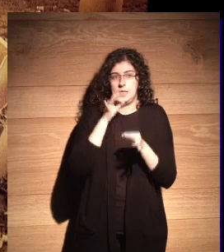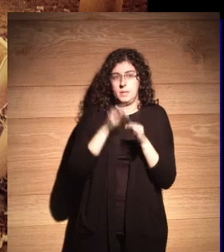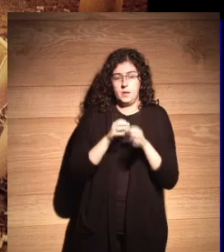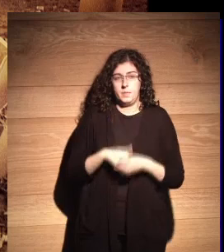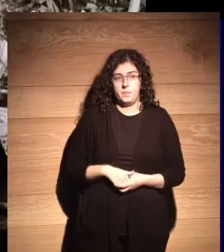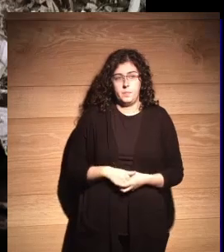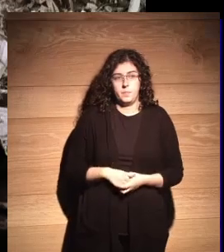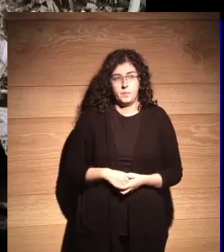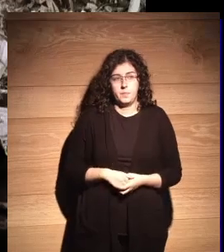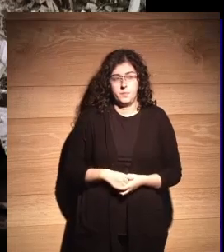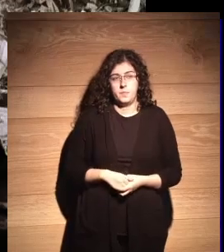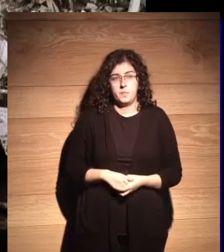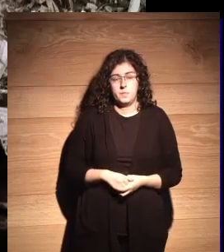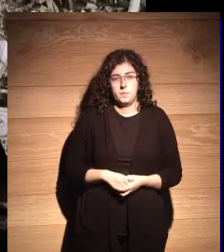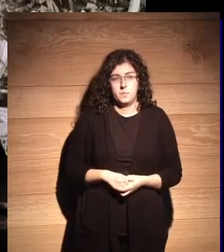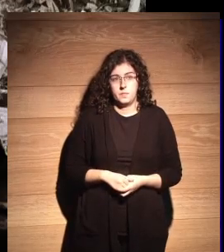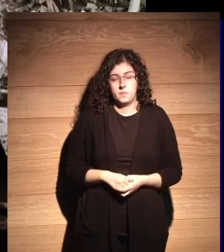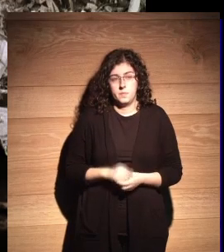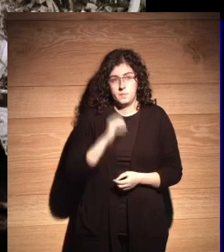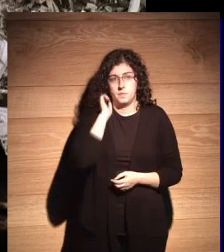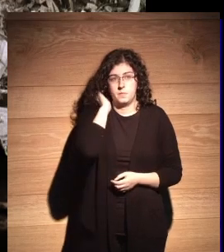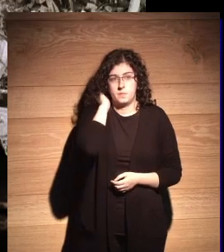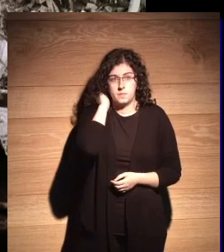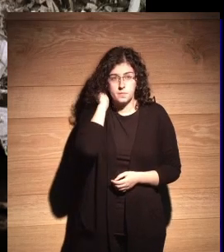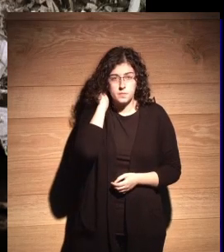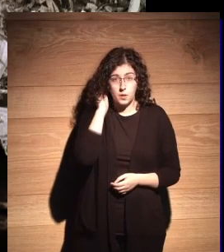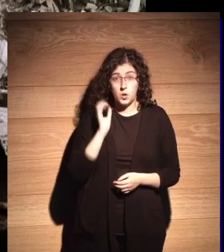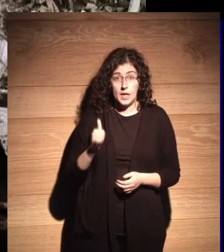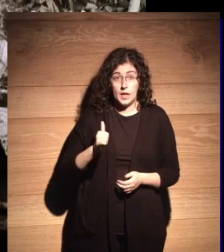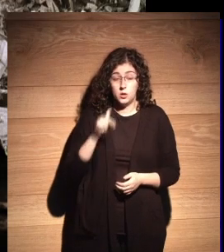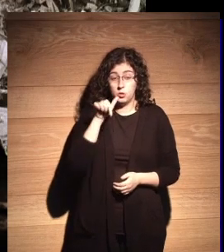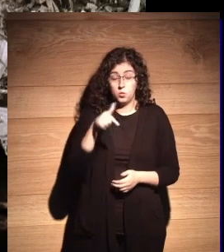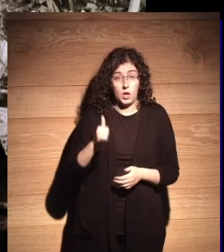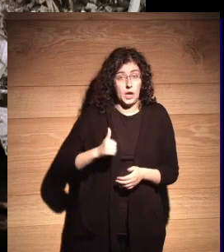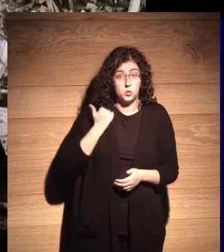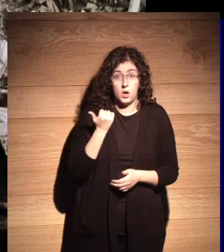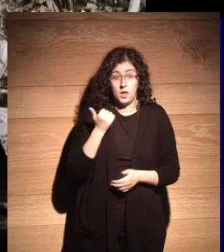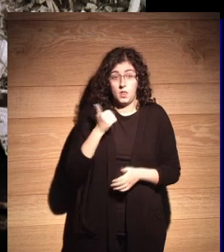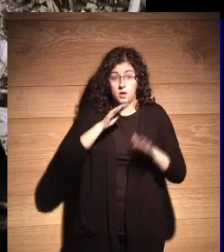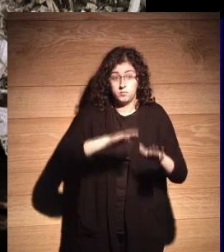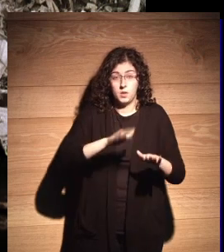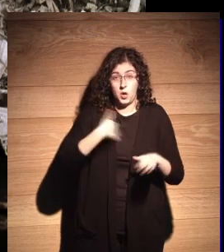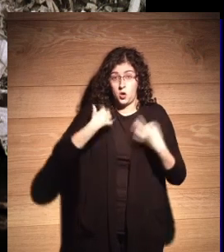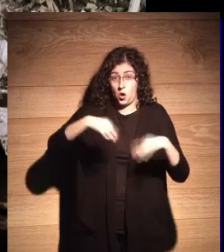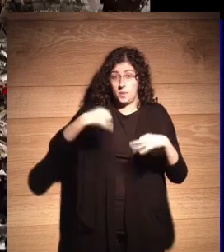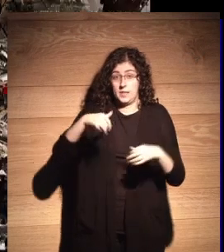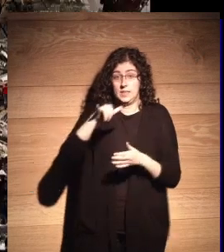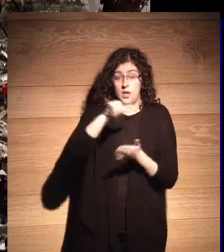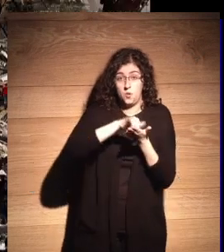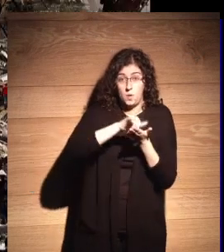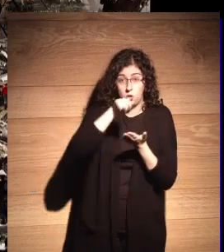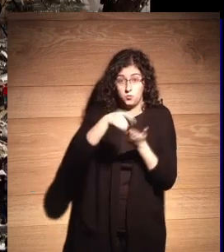So that was by chance that you were in New York during that time? Because, I mean, normally you are not in New York. Right, I just got back the night